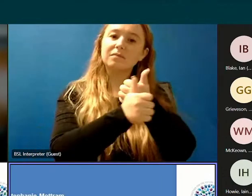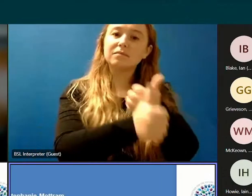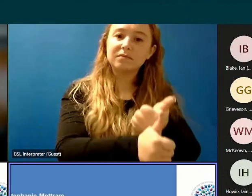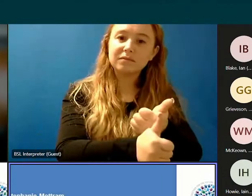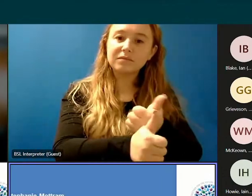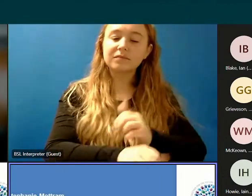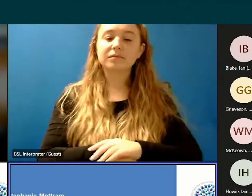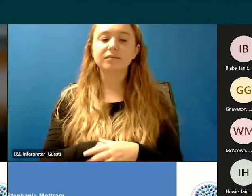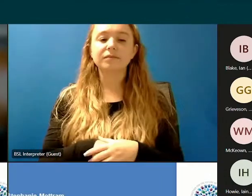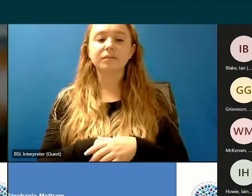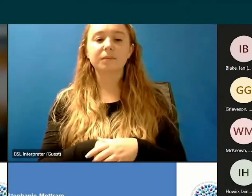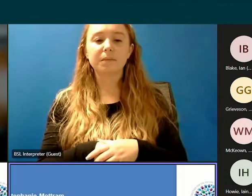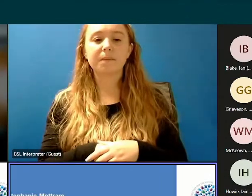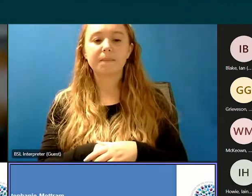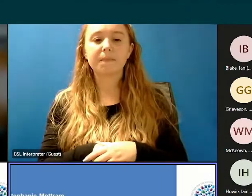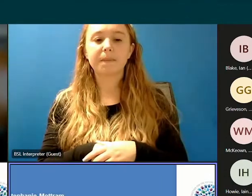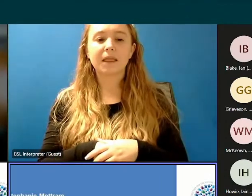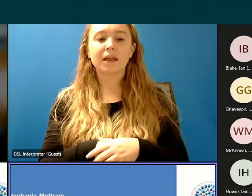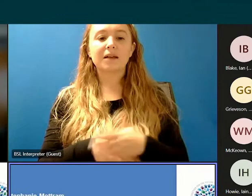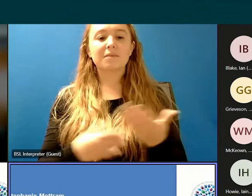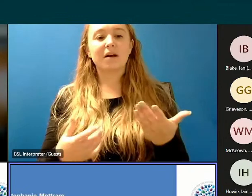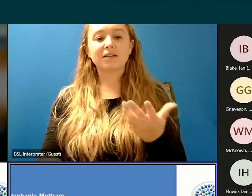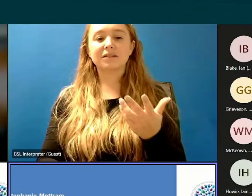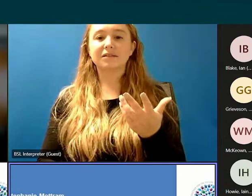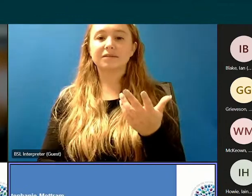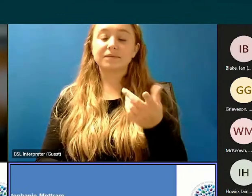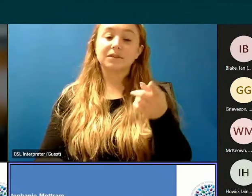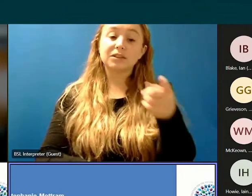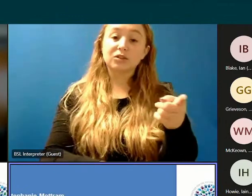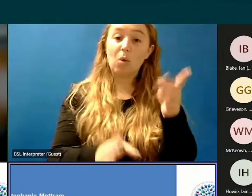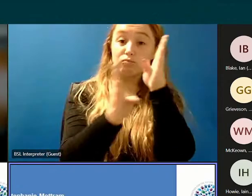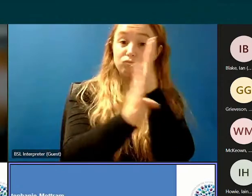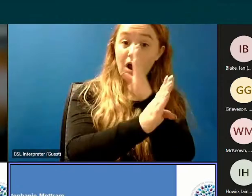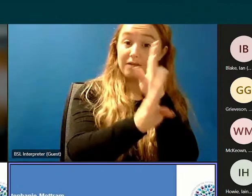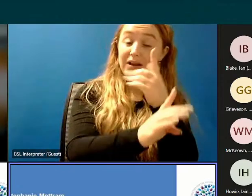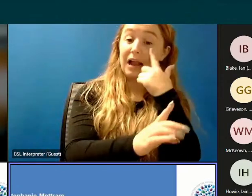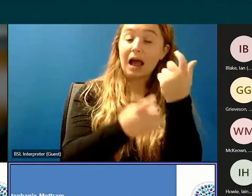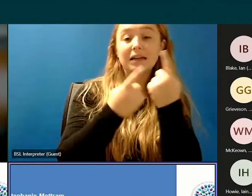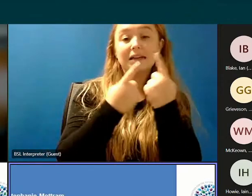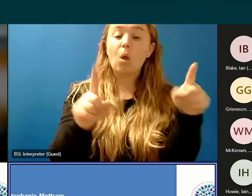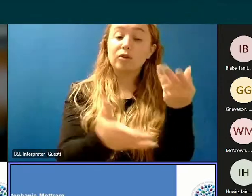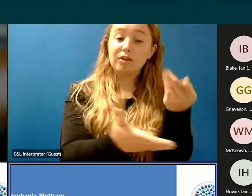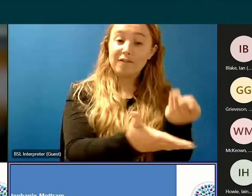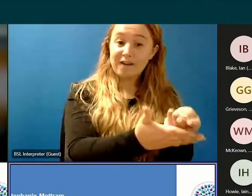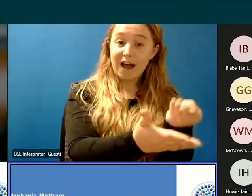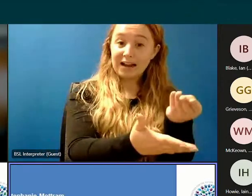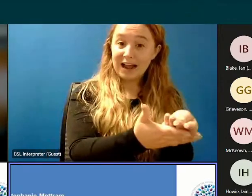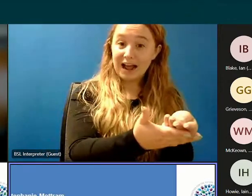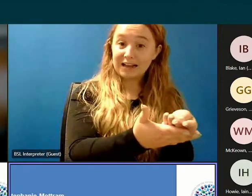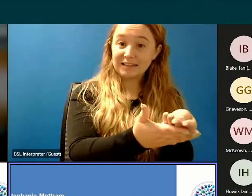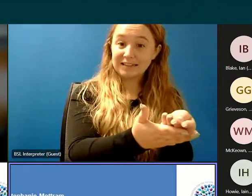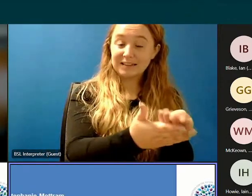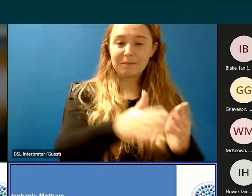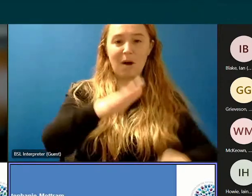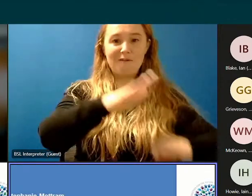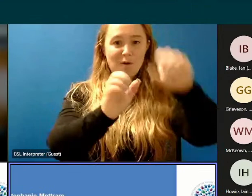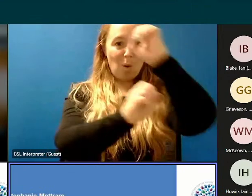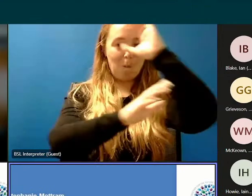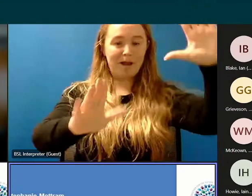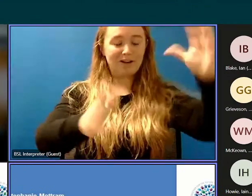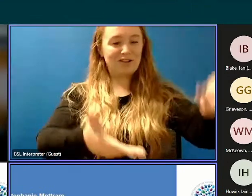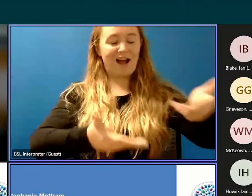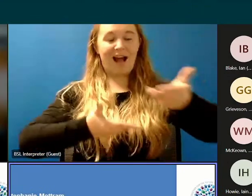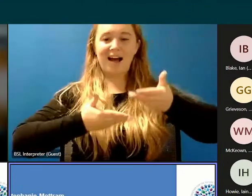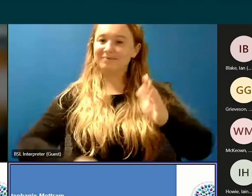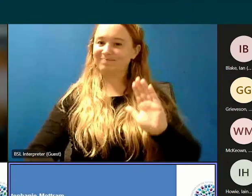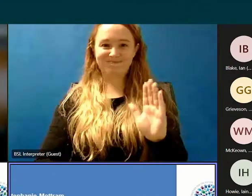say, they can disclose finances to some degree, but we don't necessarily get the full picture in terms